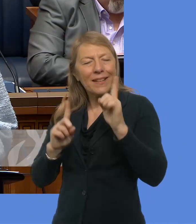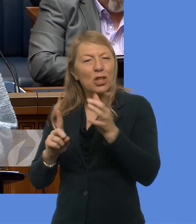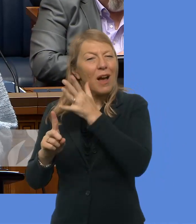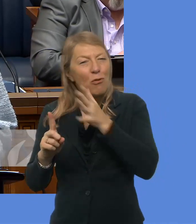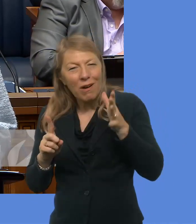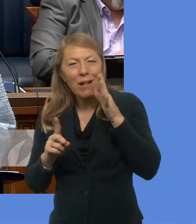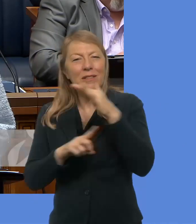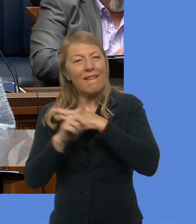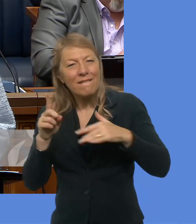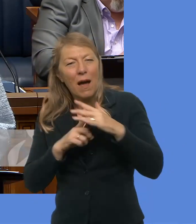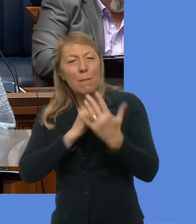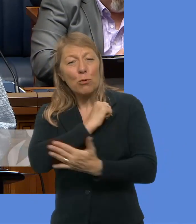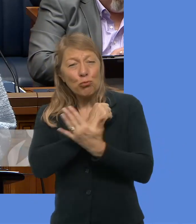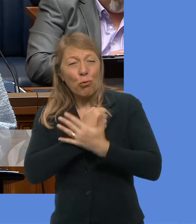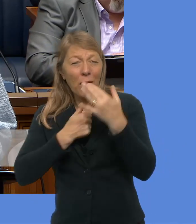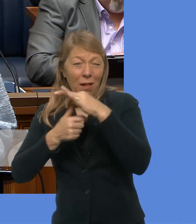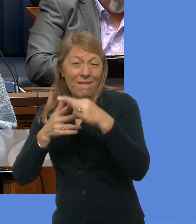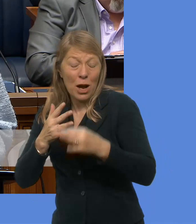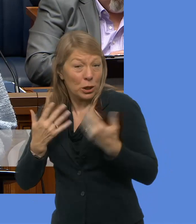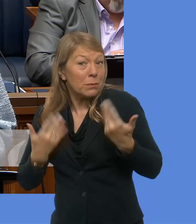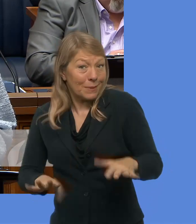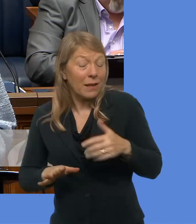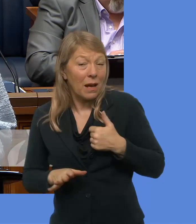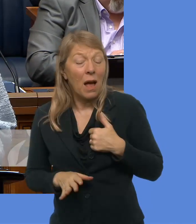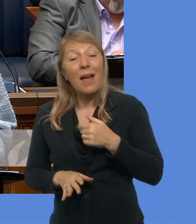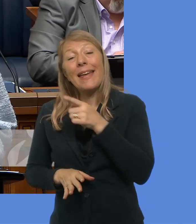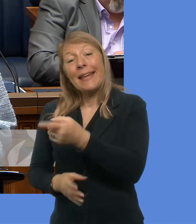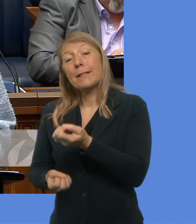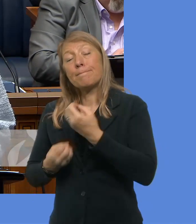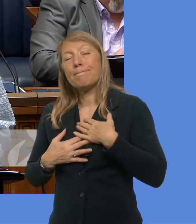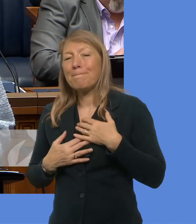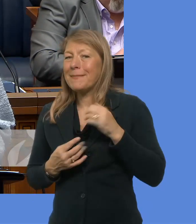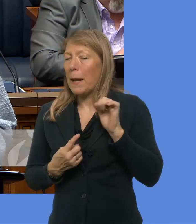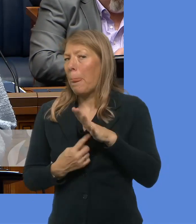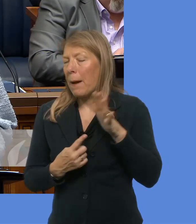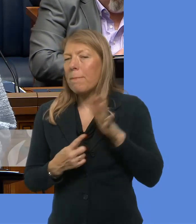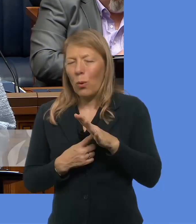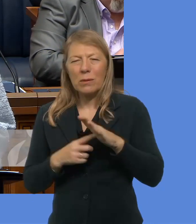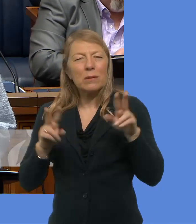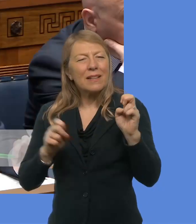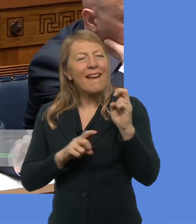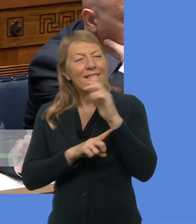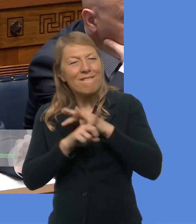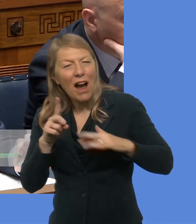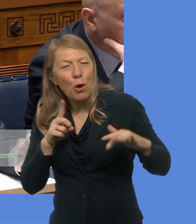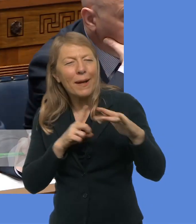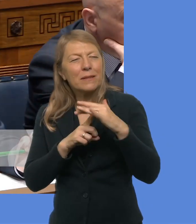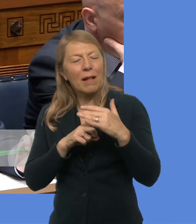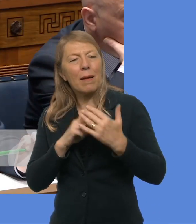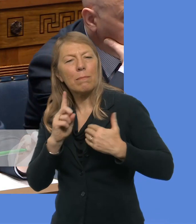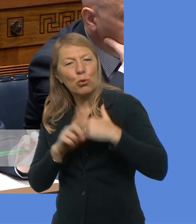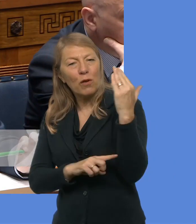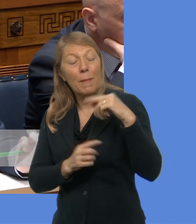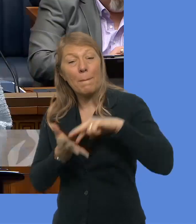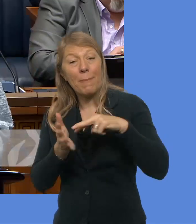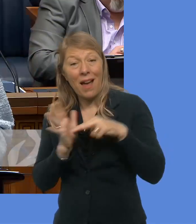Affairs as well. And I suppose one of the things that he would be keen to emphasise would be the need for the Environmental Improvement Plan to be agreed by the Executive, so